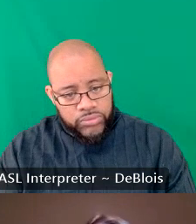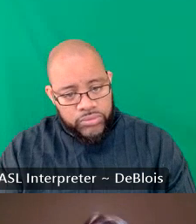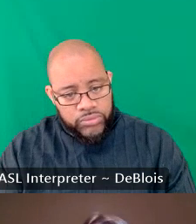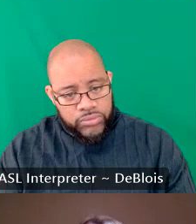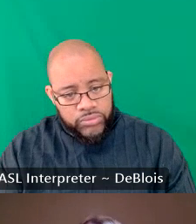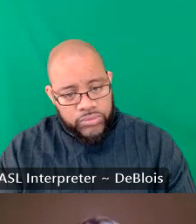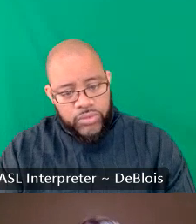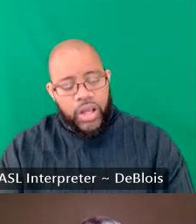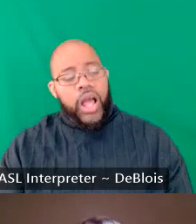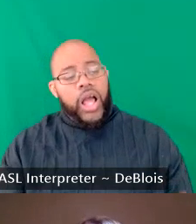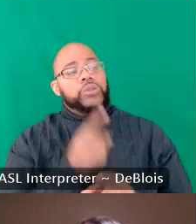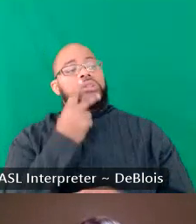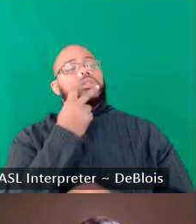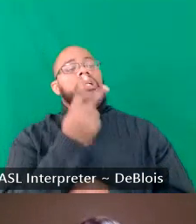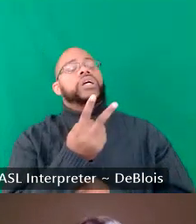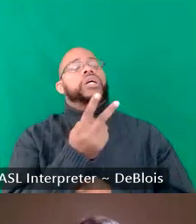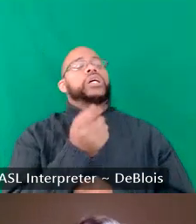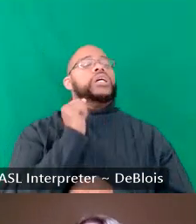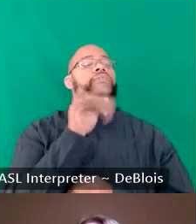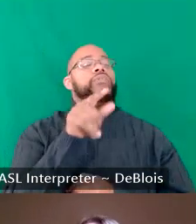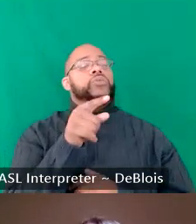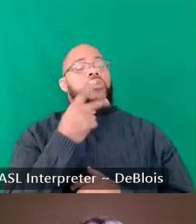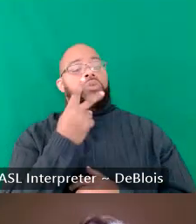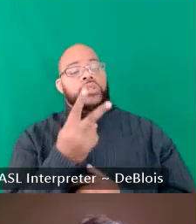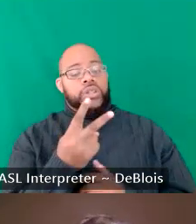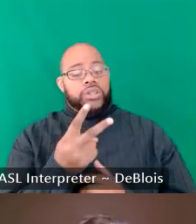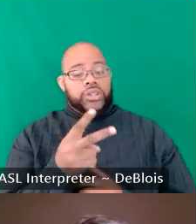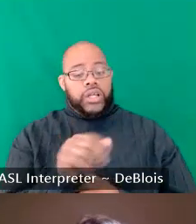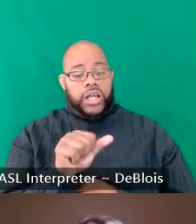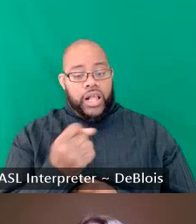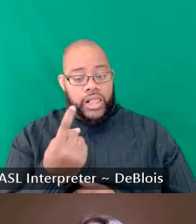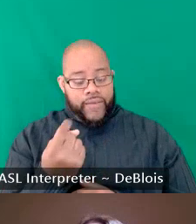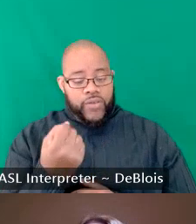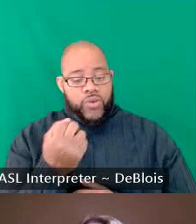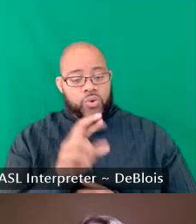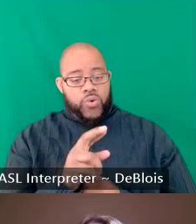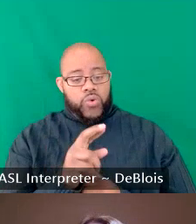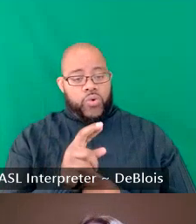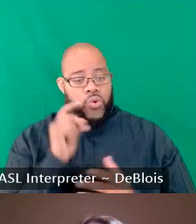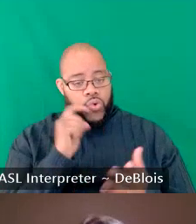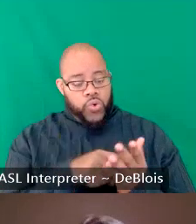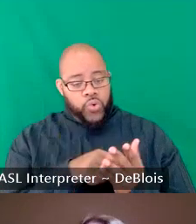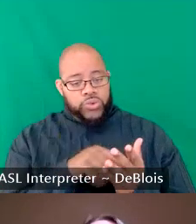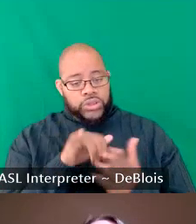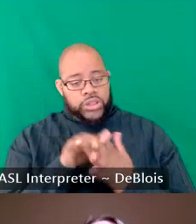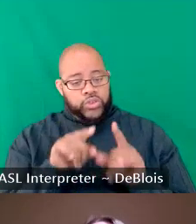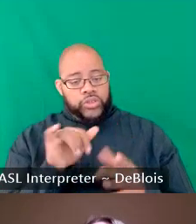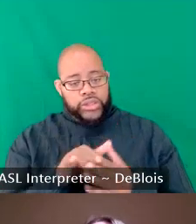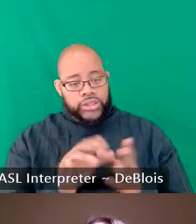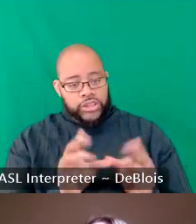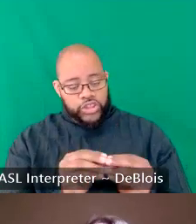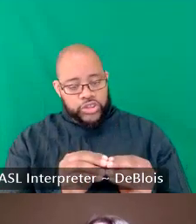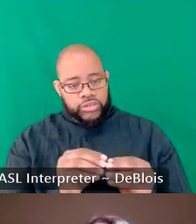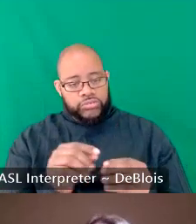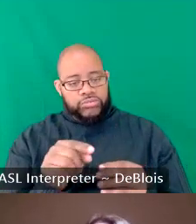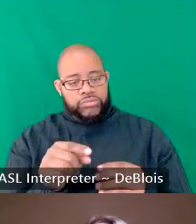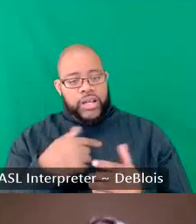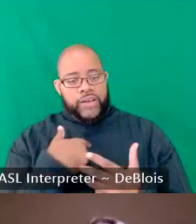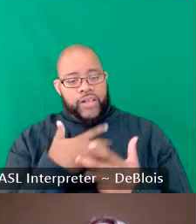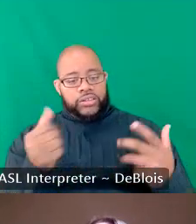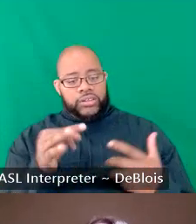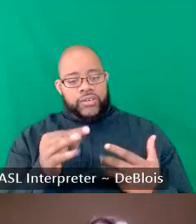as you've seen, if you've ever looked at A11 or even just noticed during this session, there are lots and